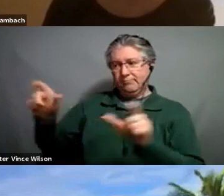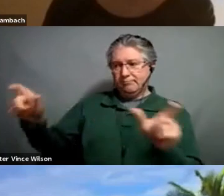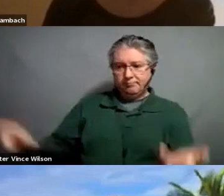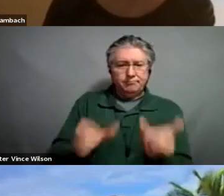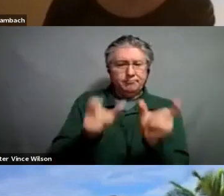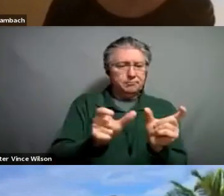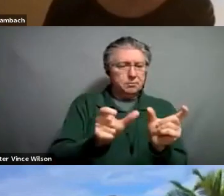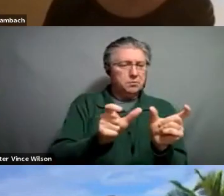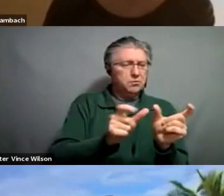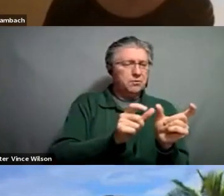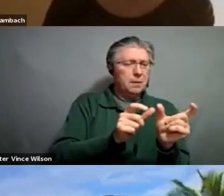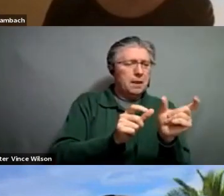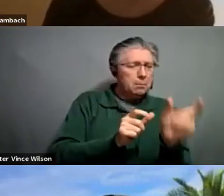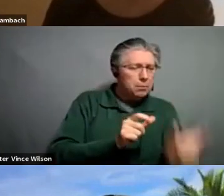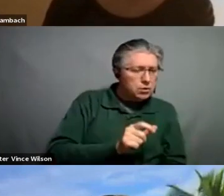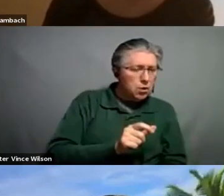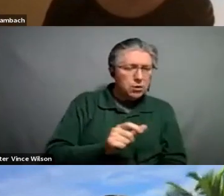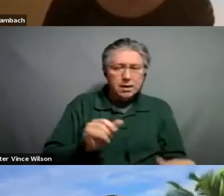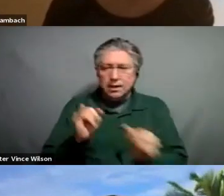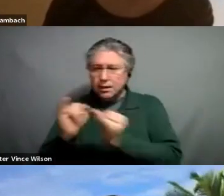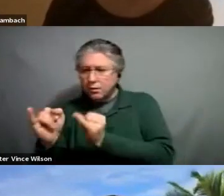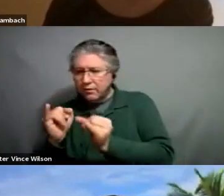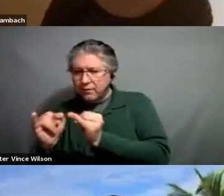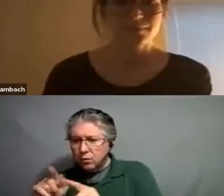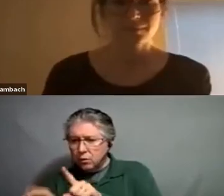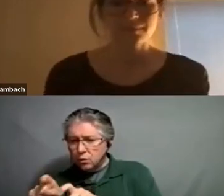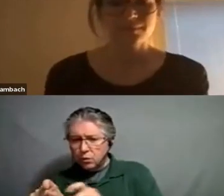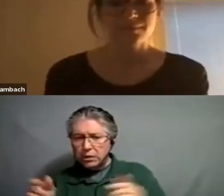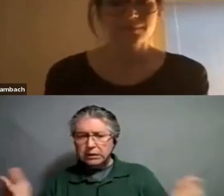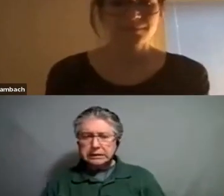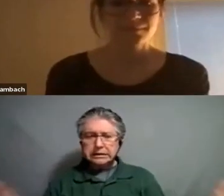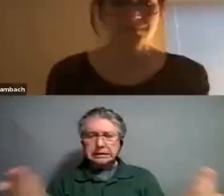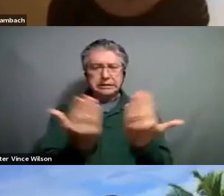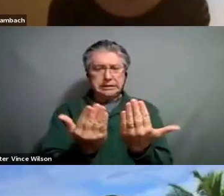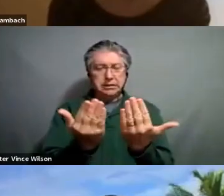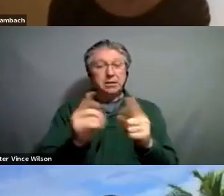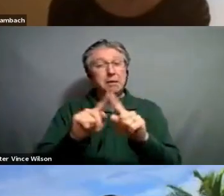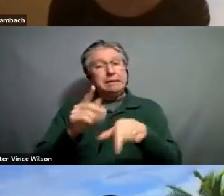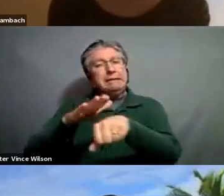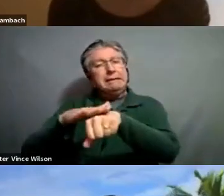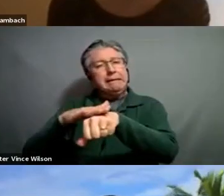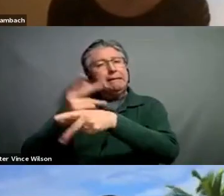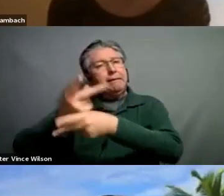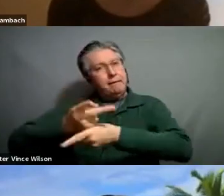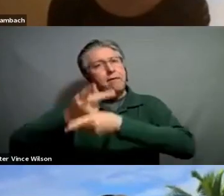side by side with interviewing, but also how, we kind of have to be a little bit cautious when we're using